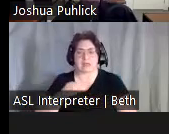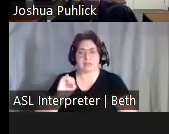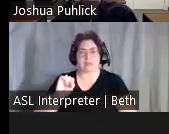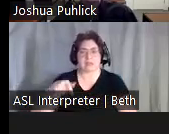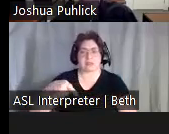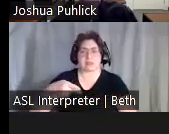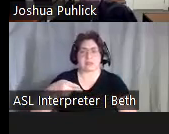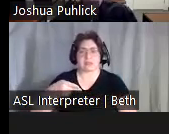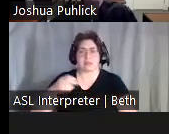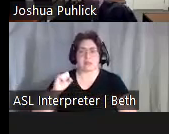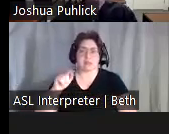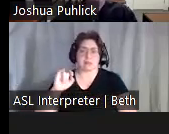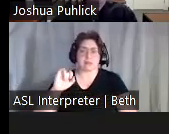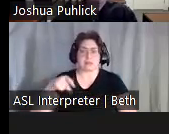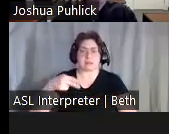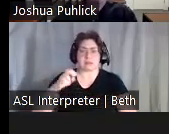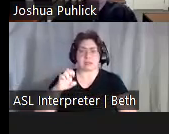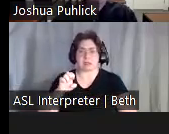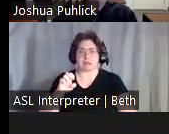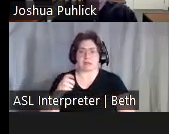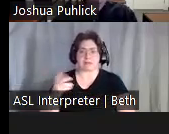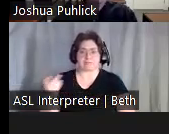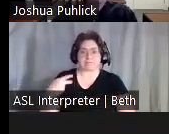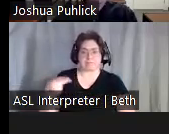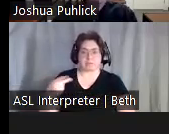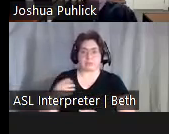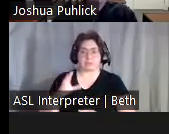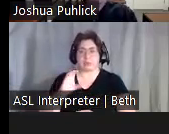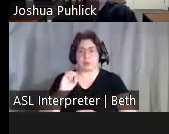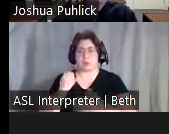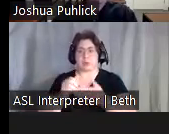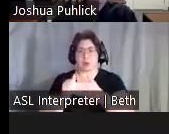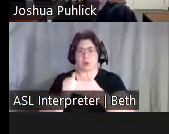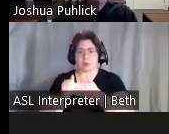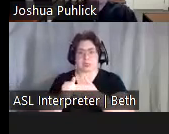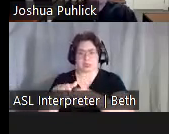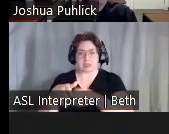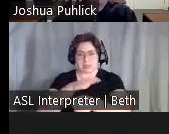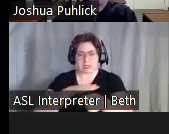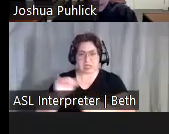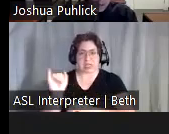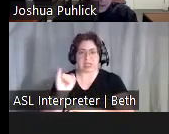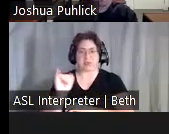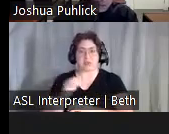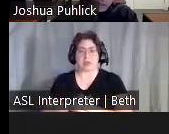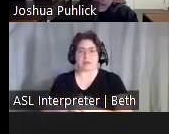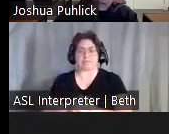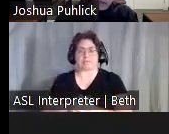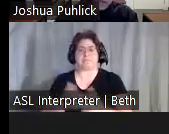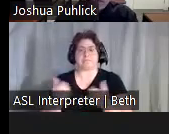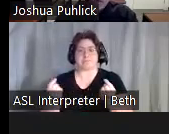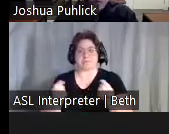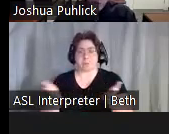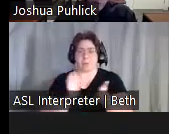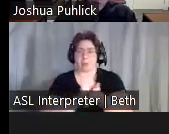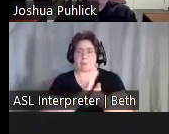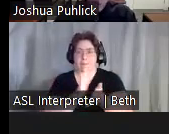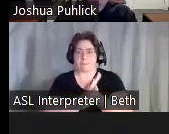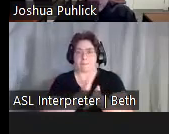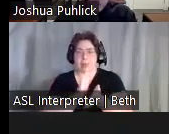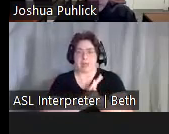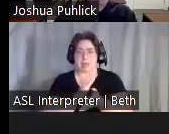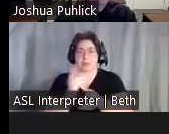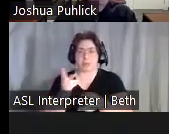And here I took a figure from Linda Nagel's paper. This here shows the